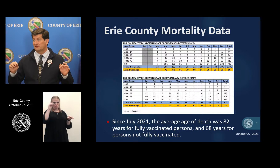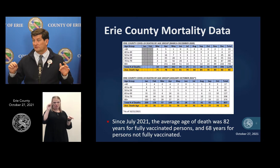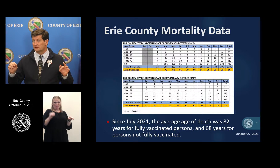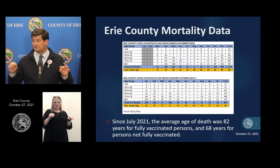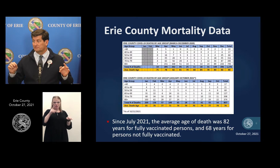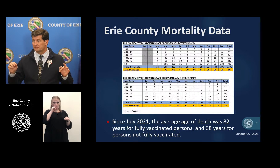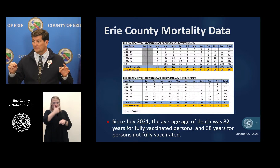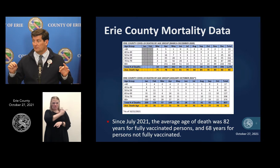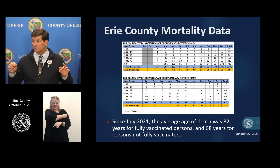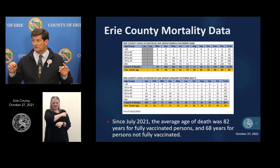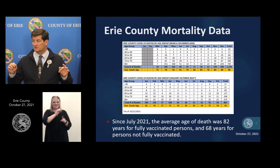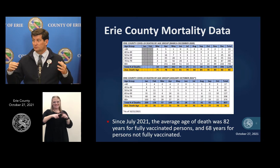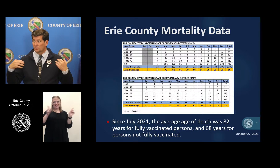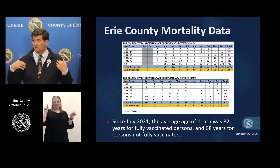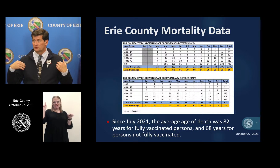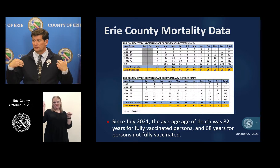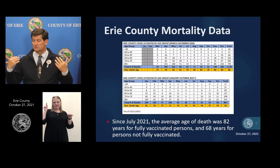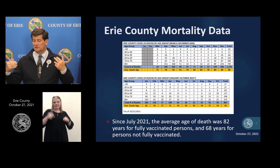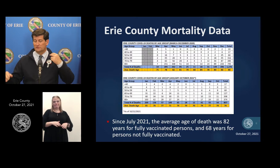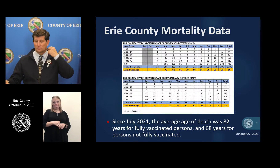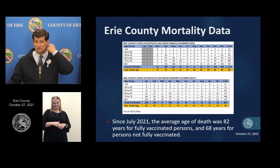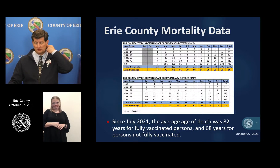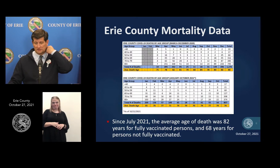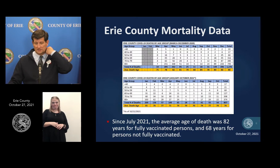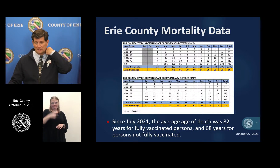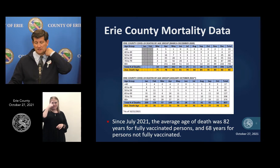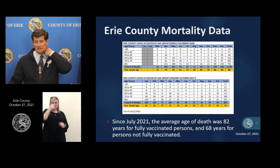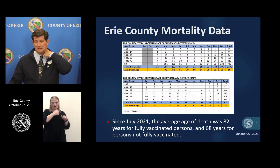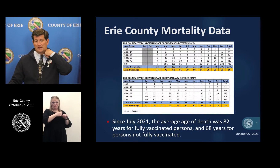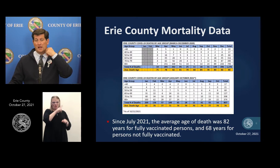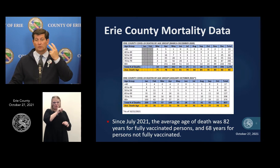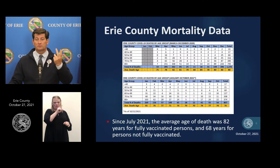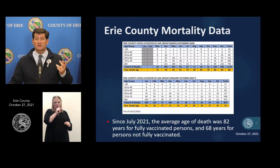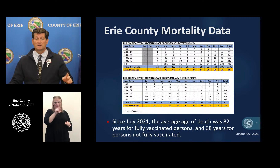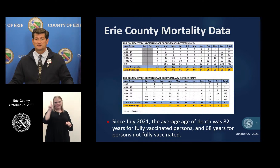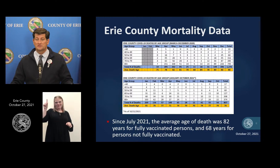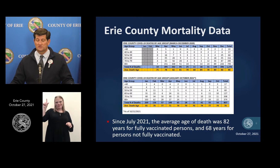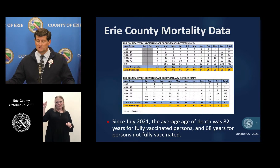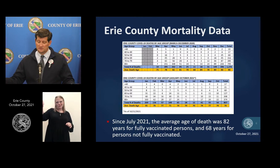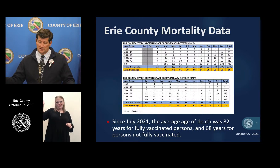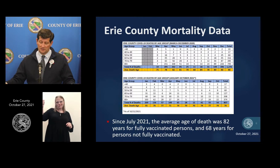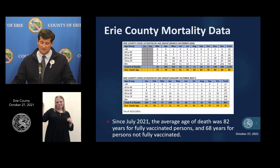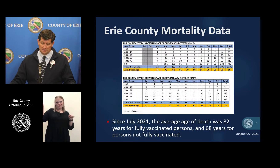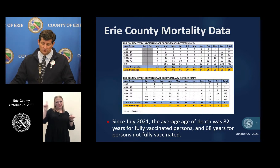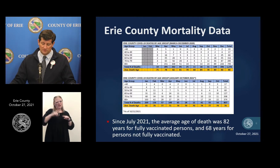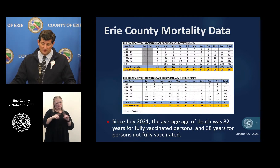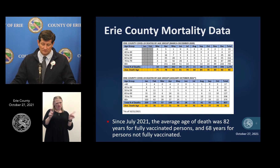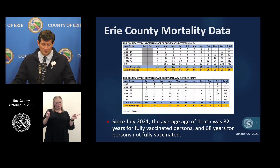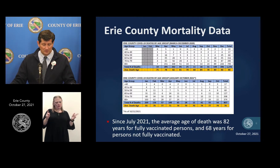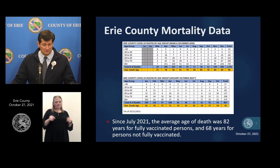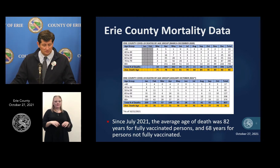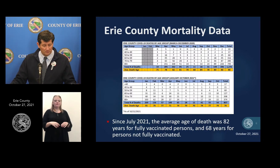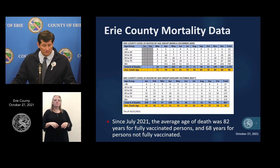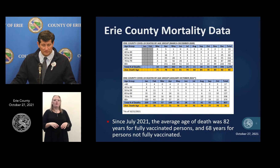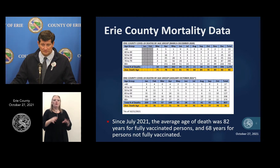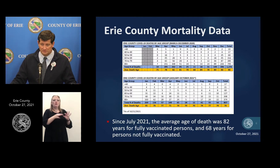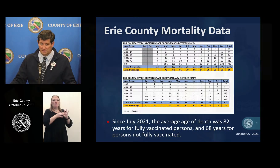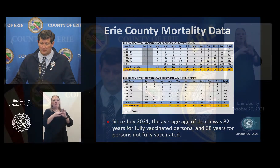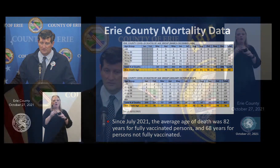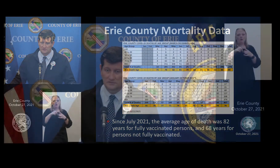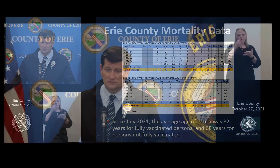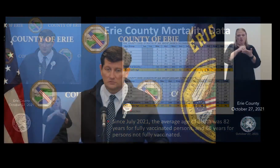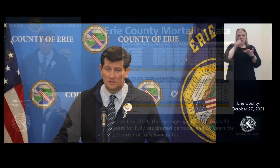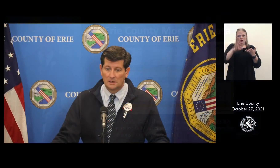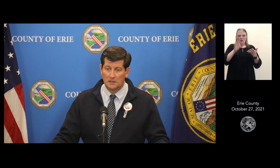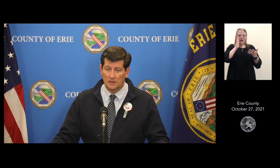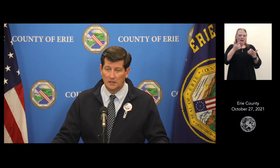vaccinated is different, because we're going 2020, they're going 2010. Now, with regards to the students, and I'll let Dr. Burstein come up and speak